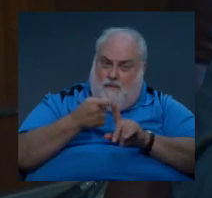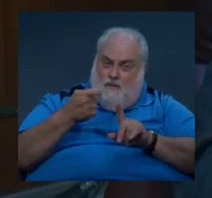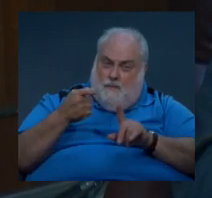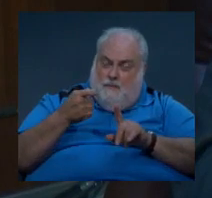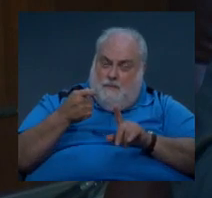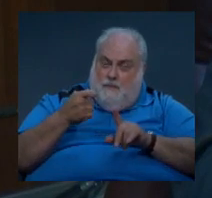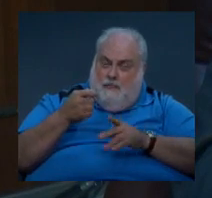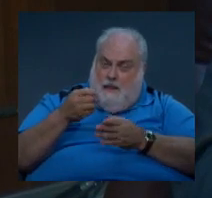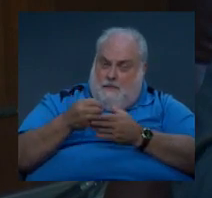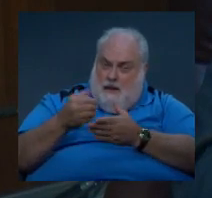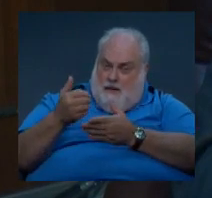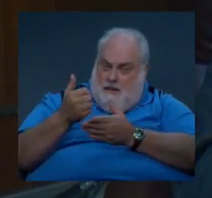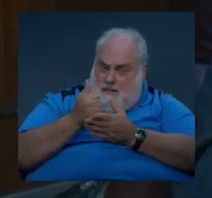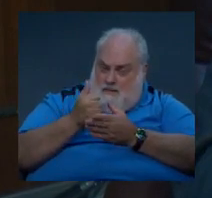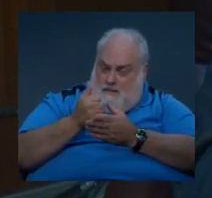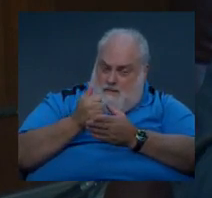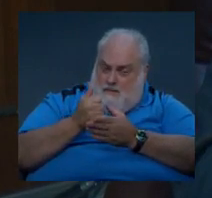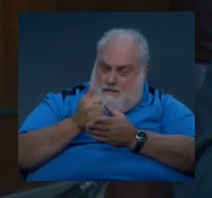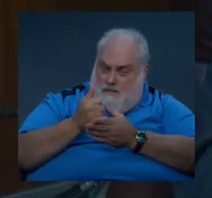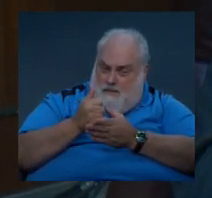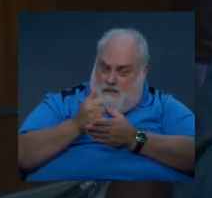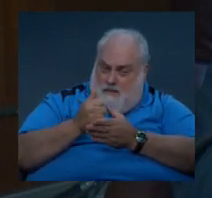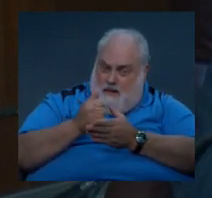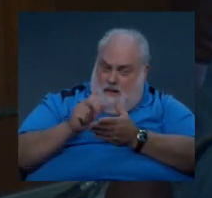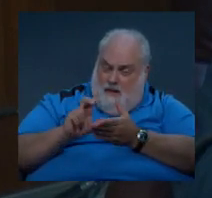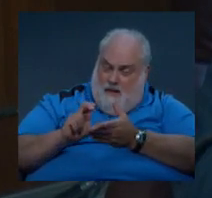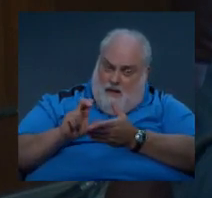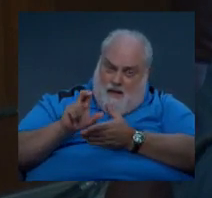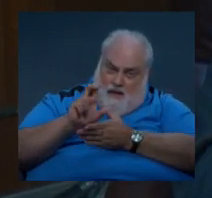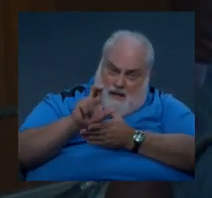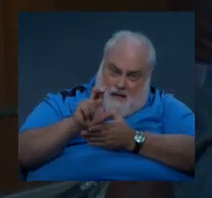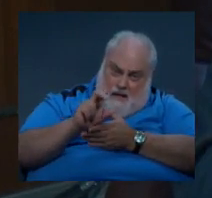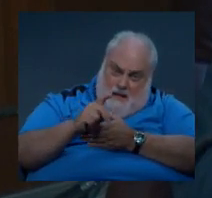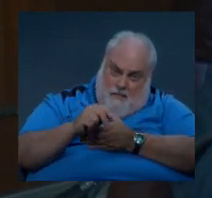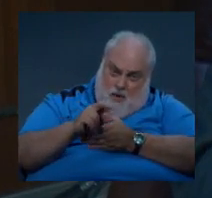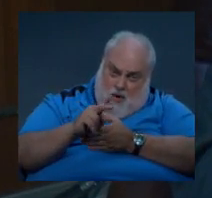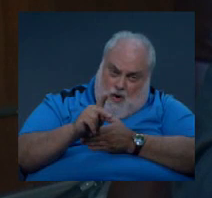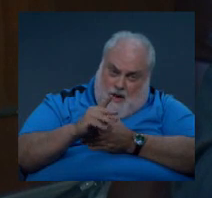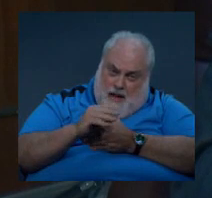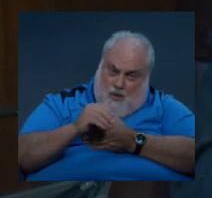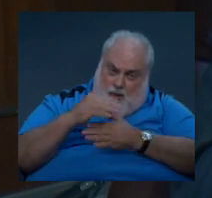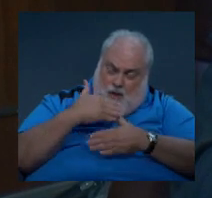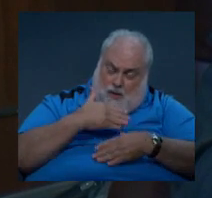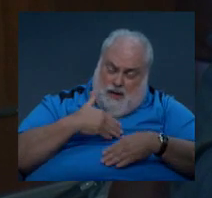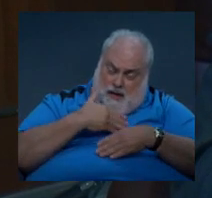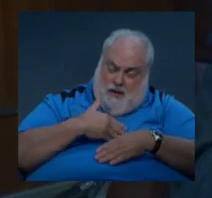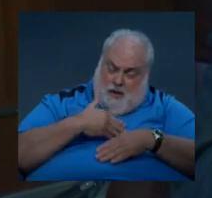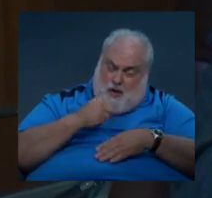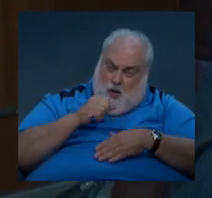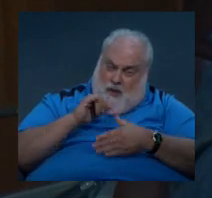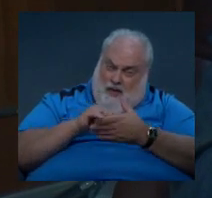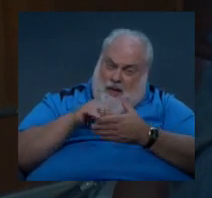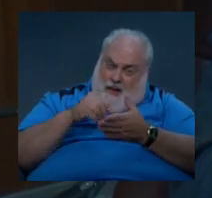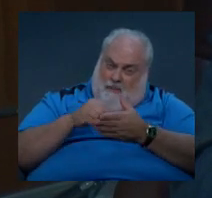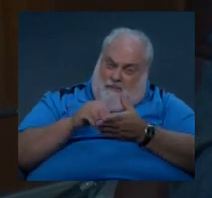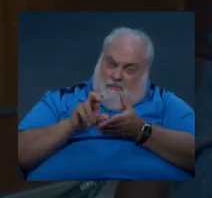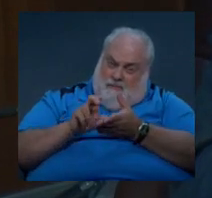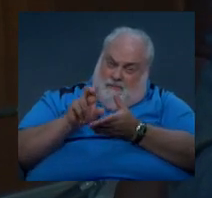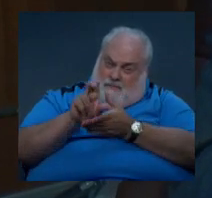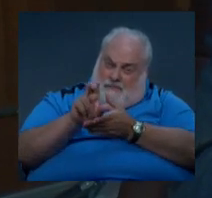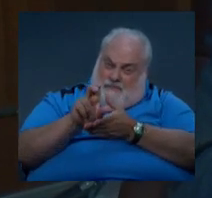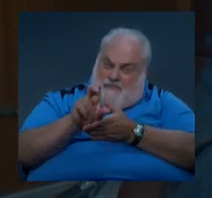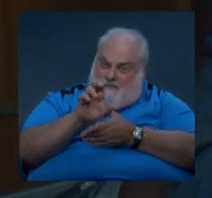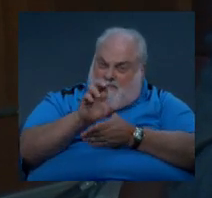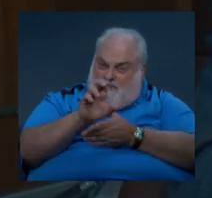of funds from the allocations of the Parks and Recreation. So was that funds out of the allocations